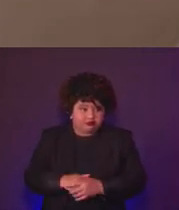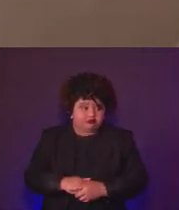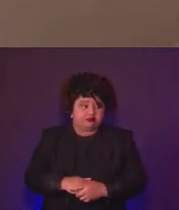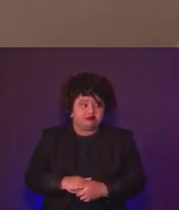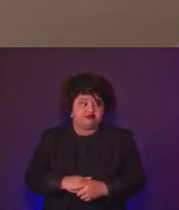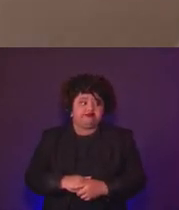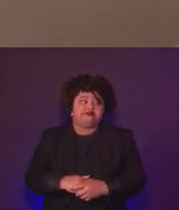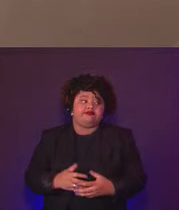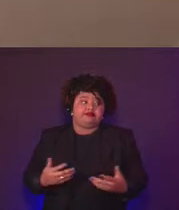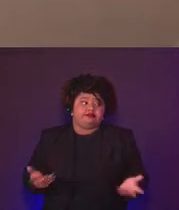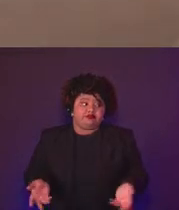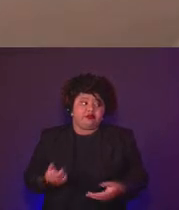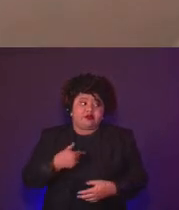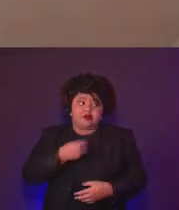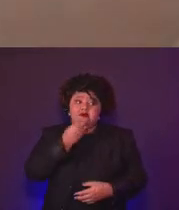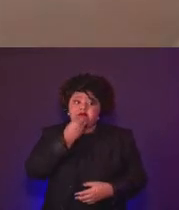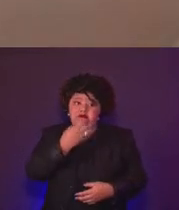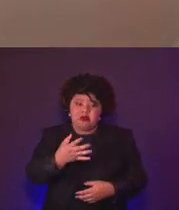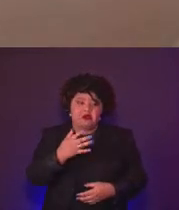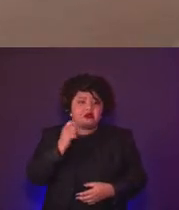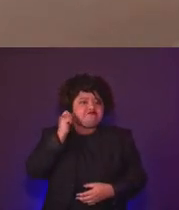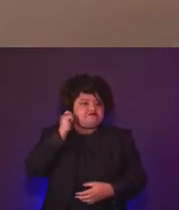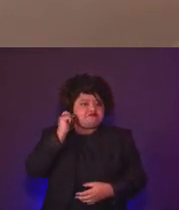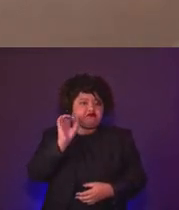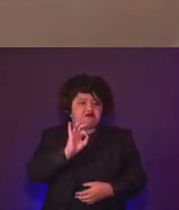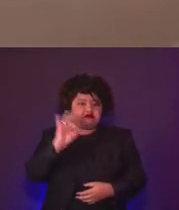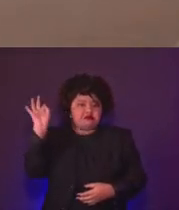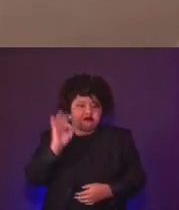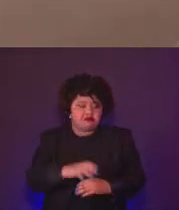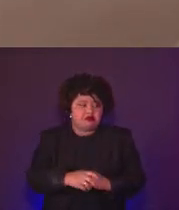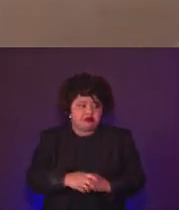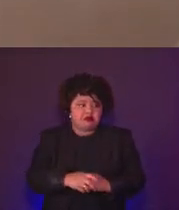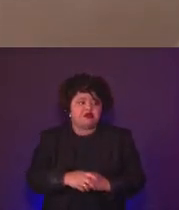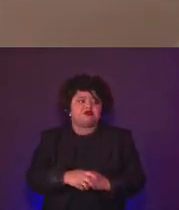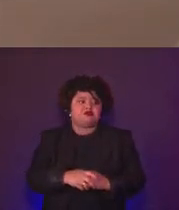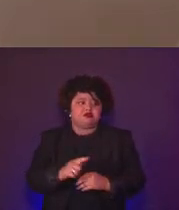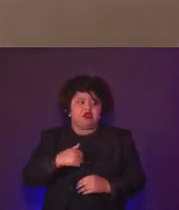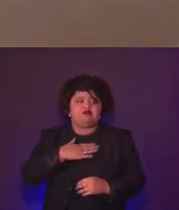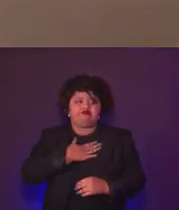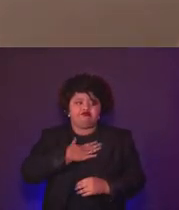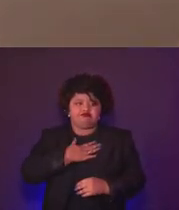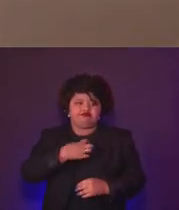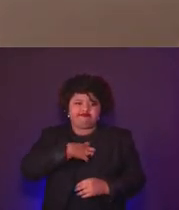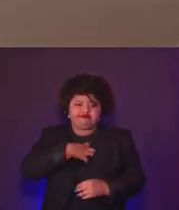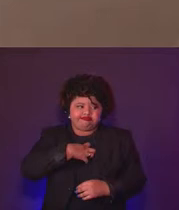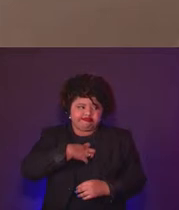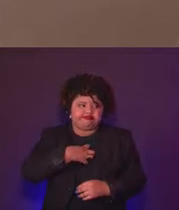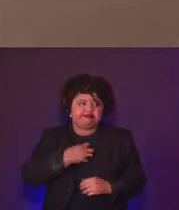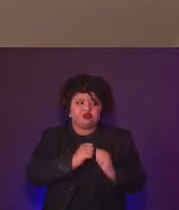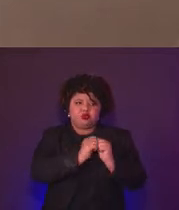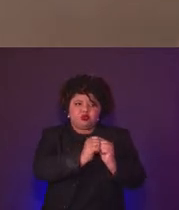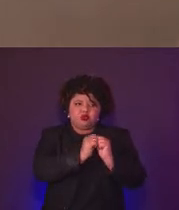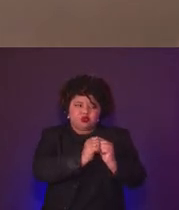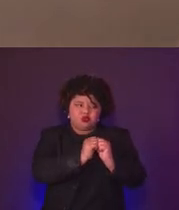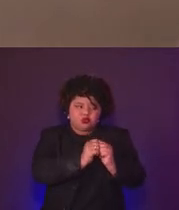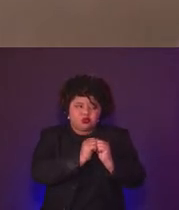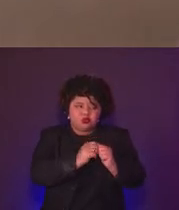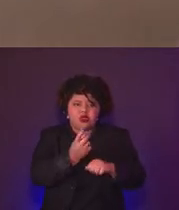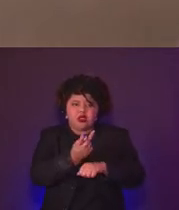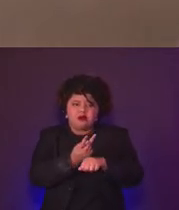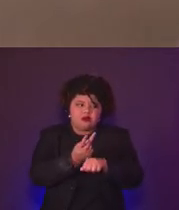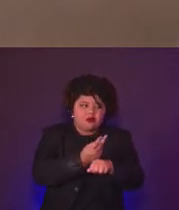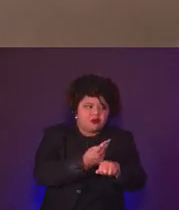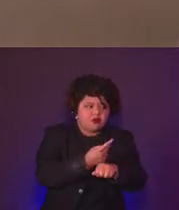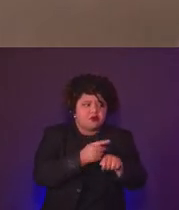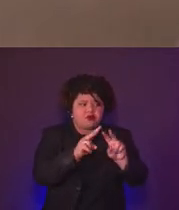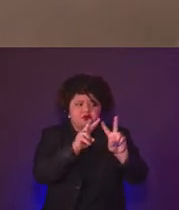was amazing. And so, like, literally spent hours with me side by side, what they would call paraprogramming today, teaching me